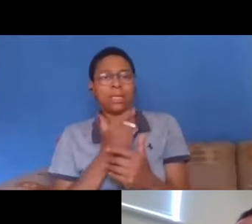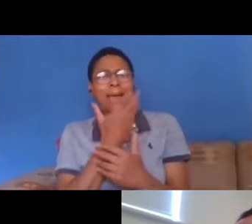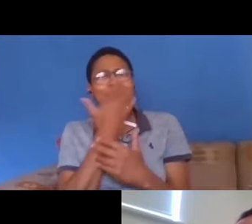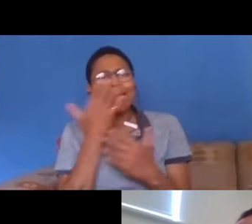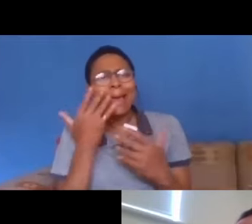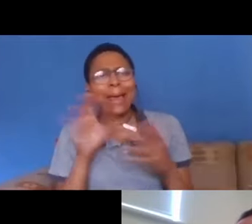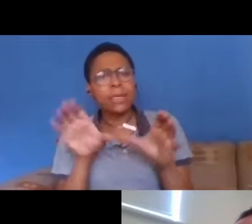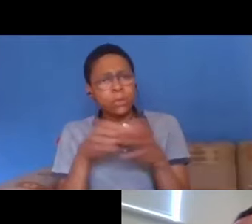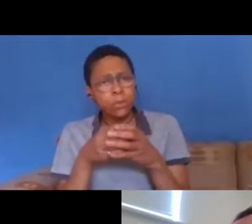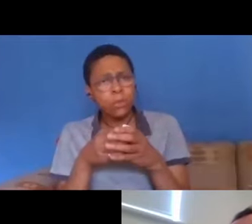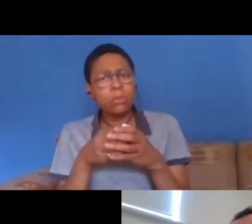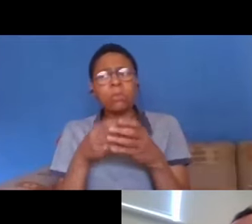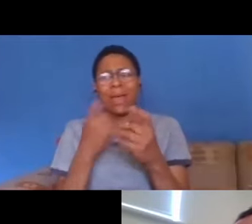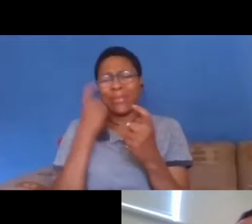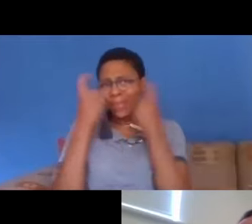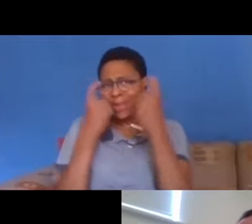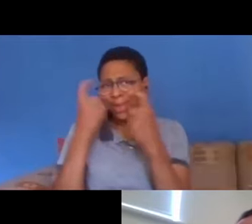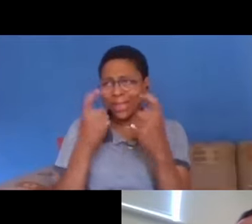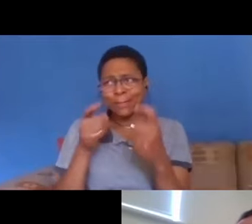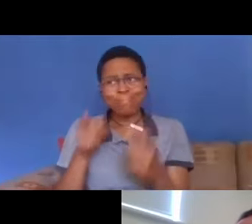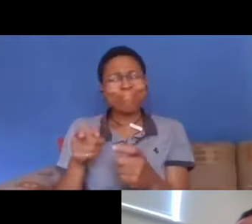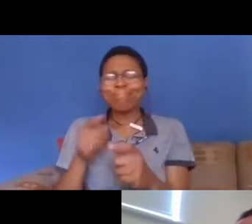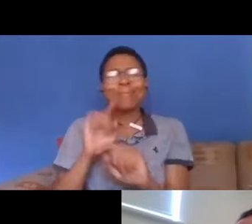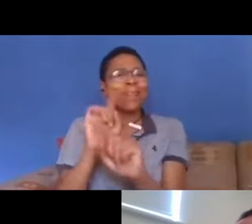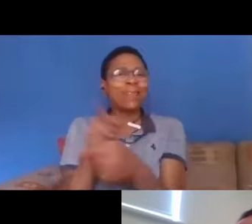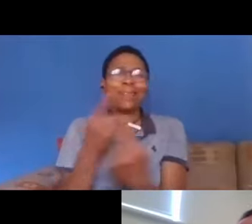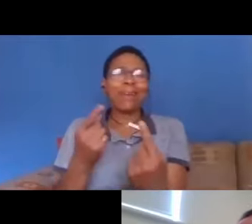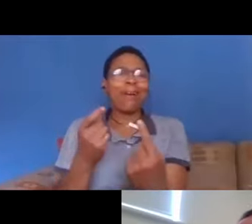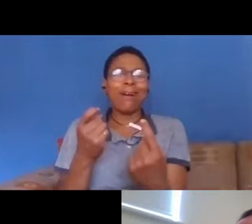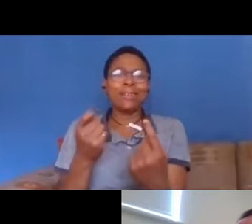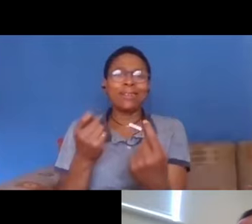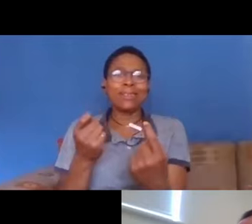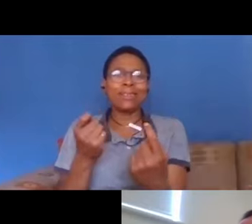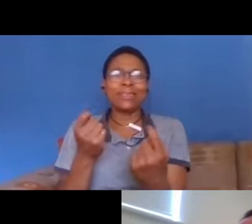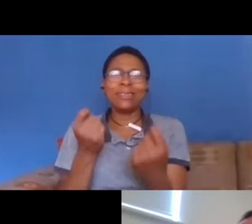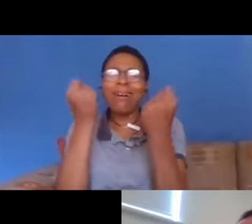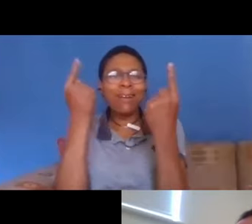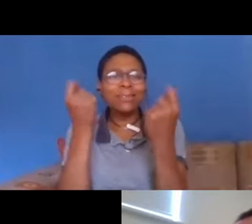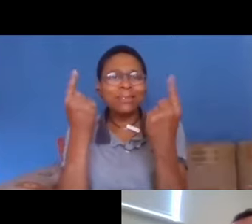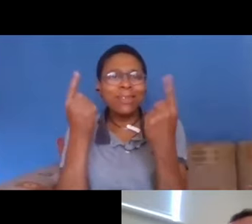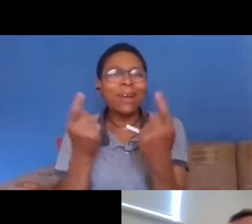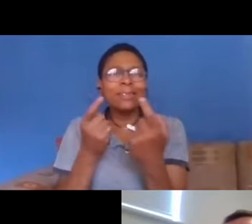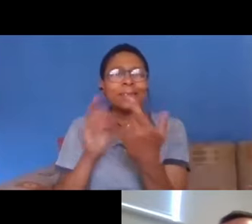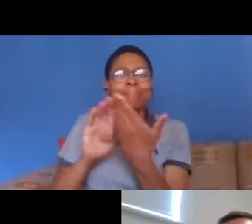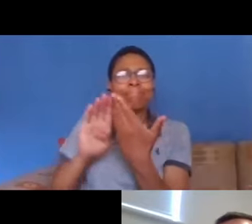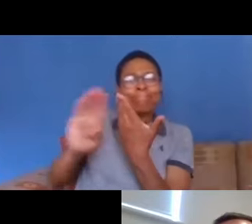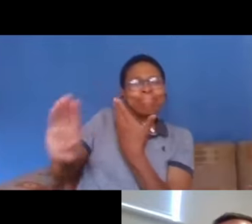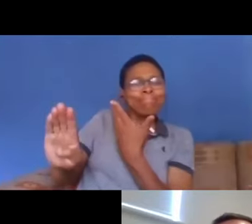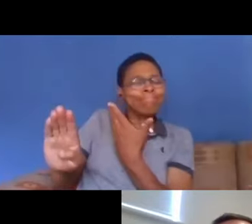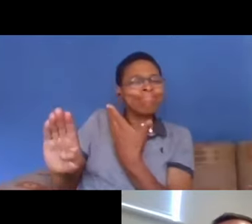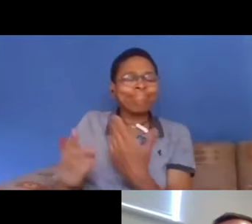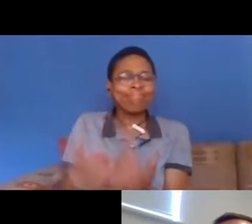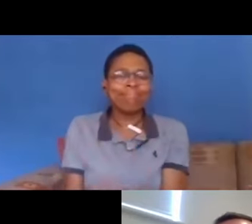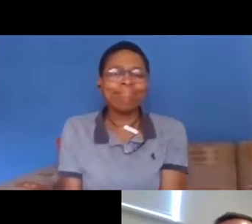and expecting that they may not always be able to maintain social distance.